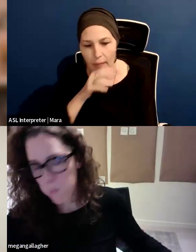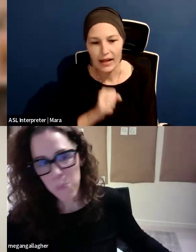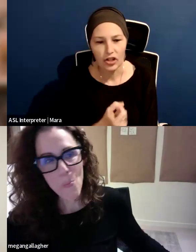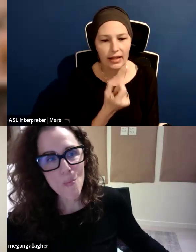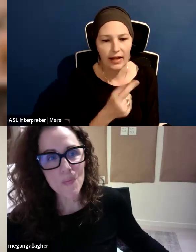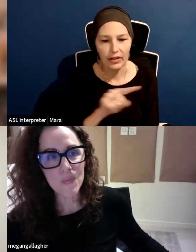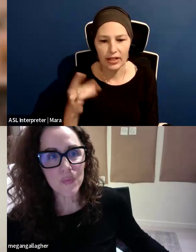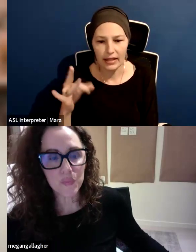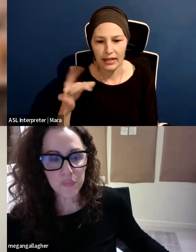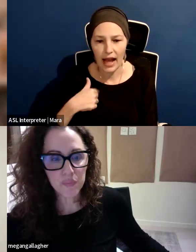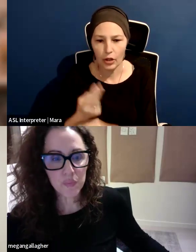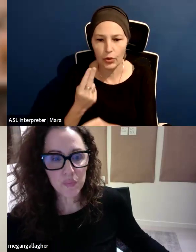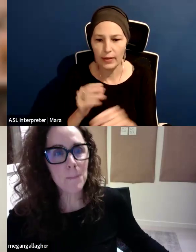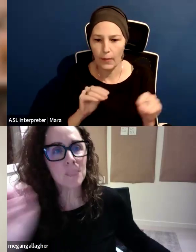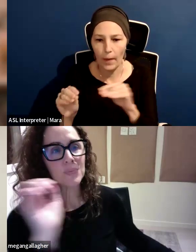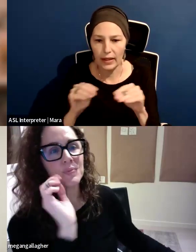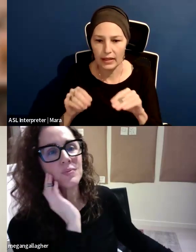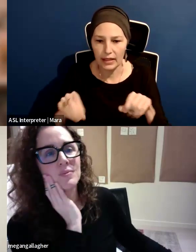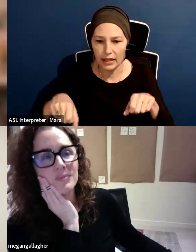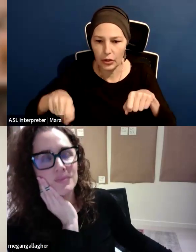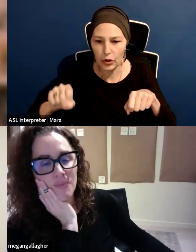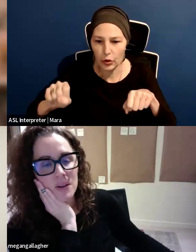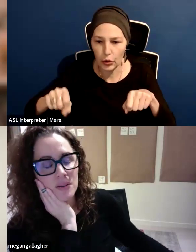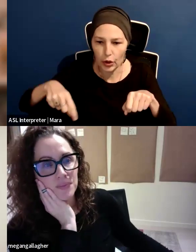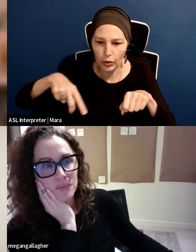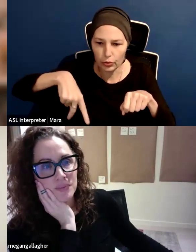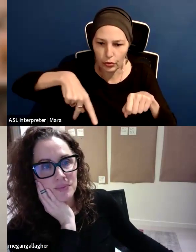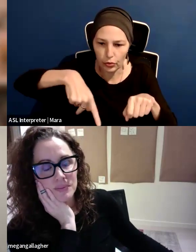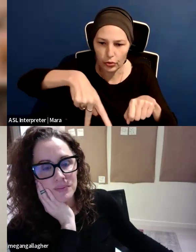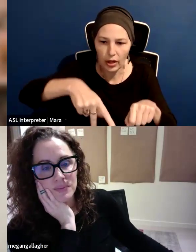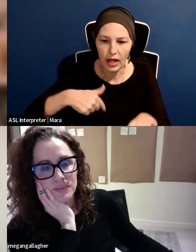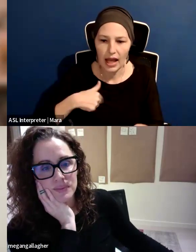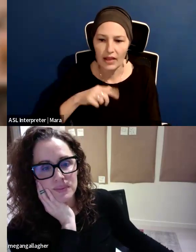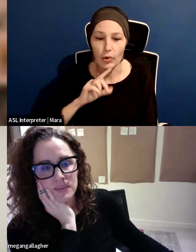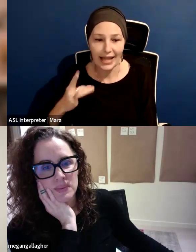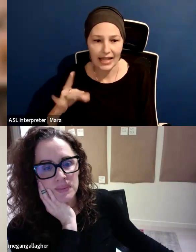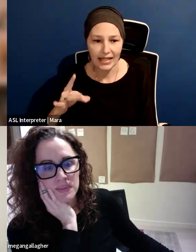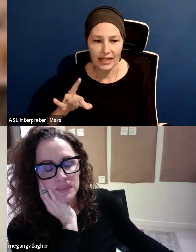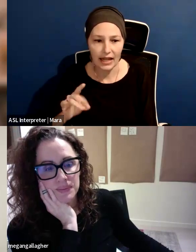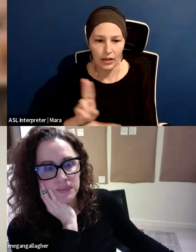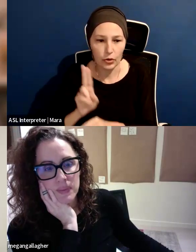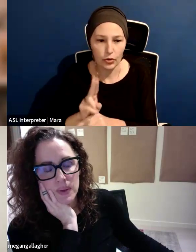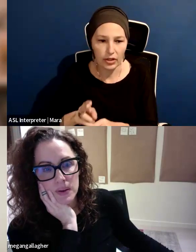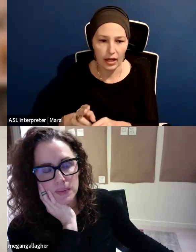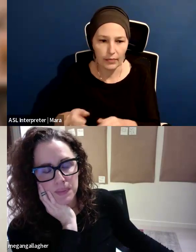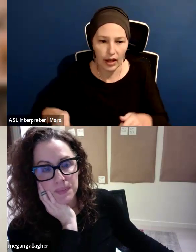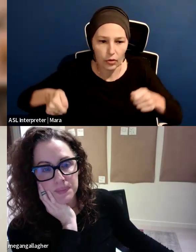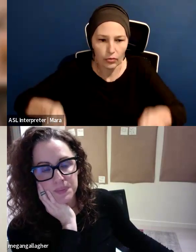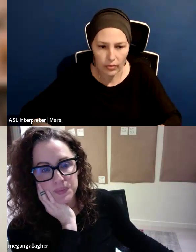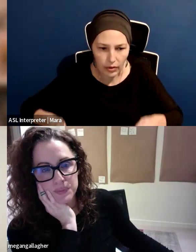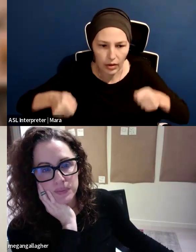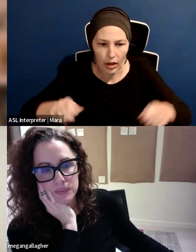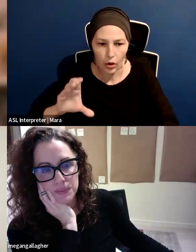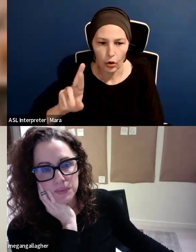when I was 18, I got into a crutch and kind of lived that kind of, you know, overcoming disability narrative trope. I also was not